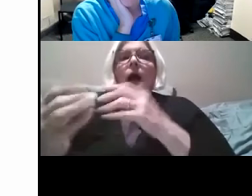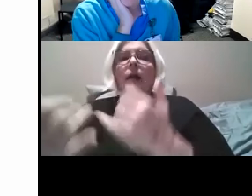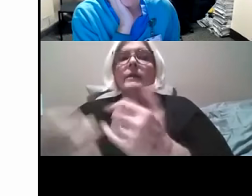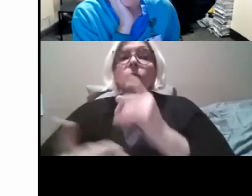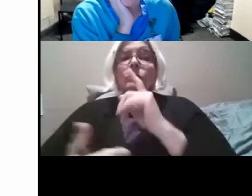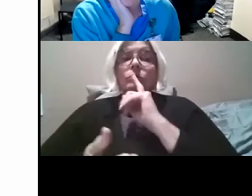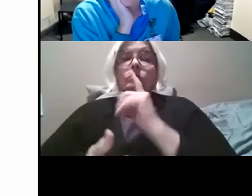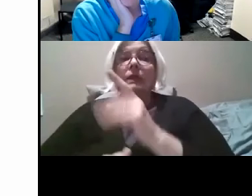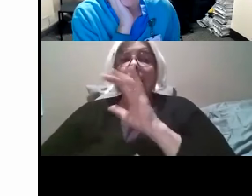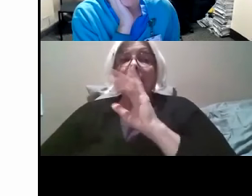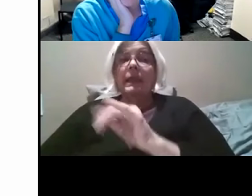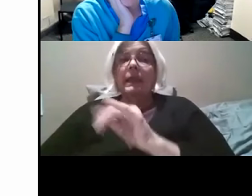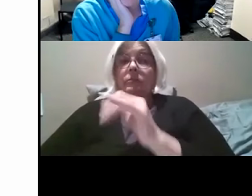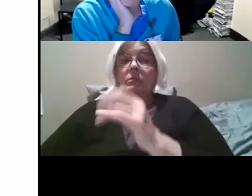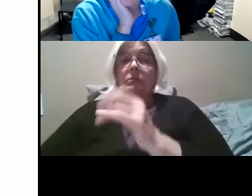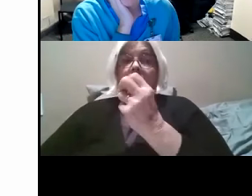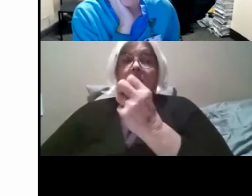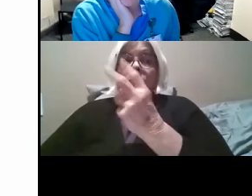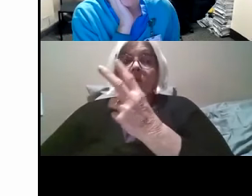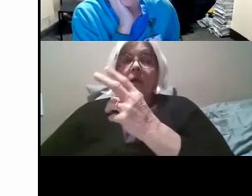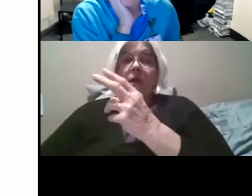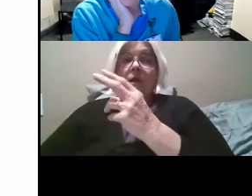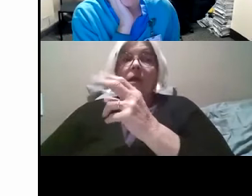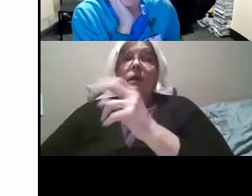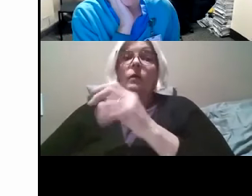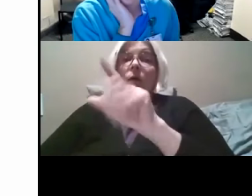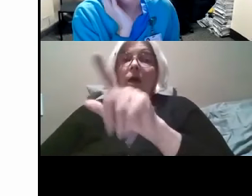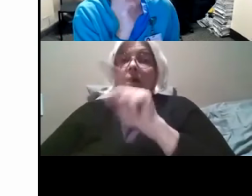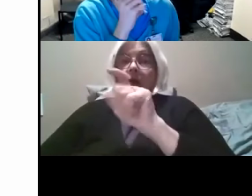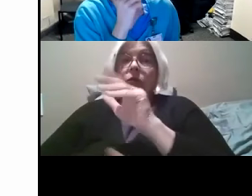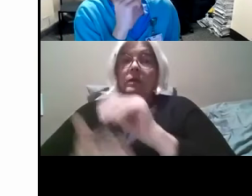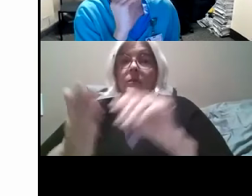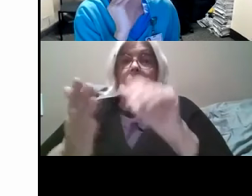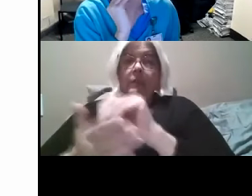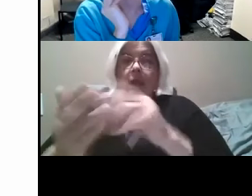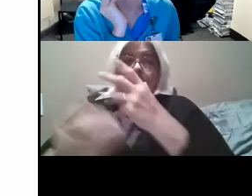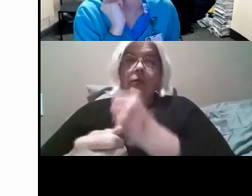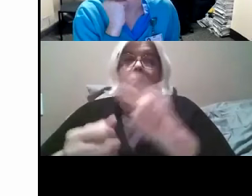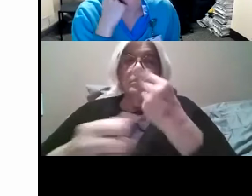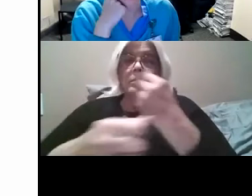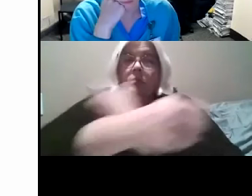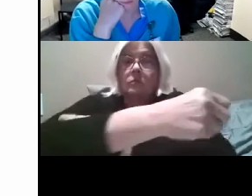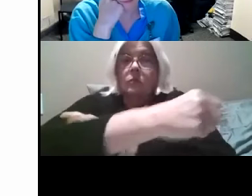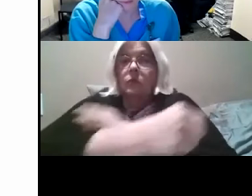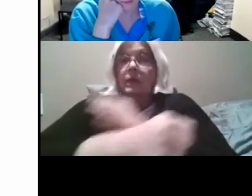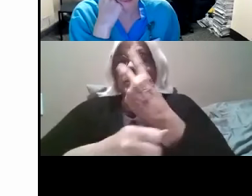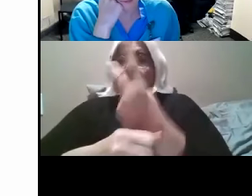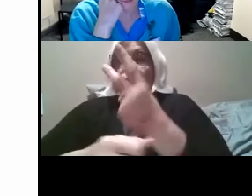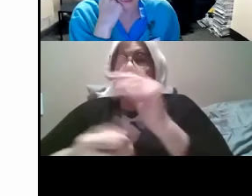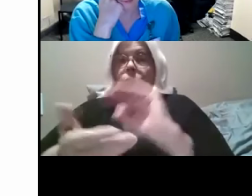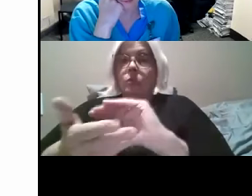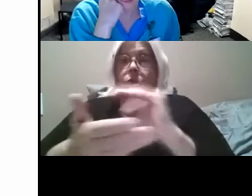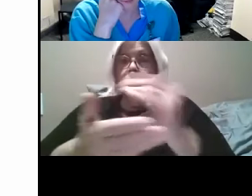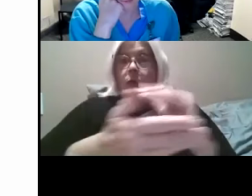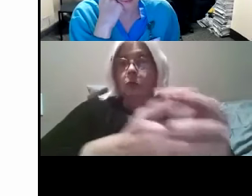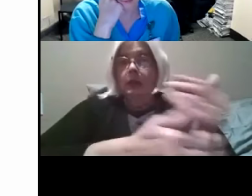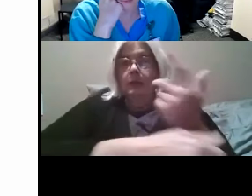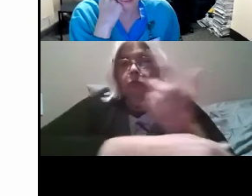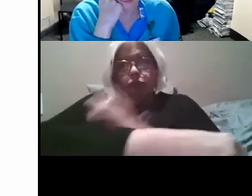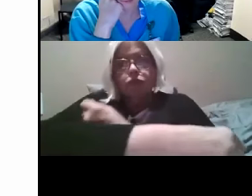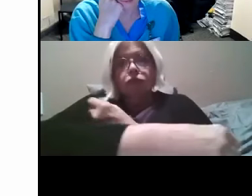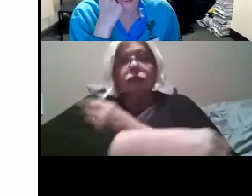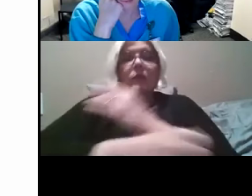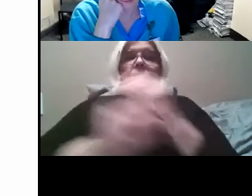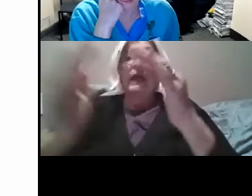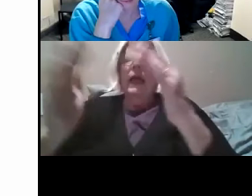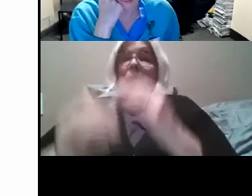and 12.6 million youth ages 12 to 17 have been fully vaccinated with this vaccine. And that